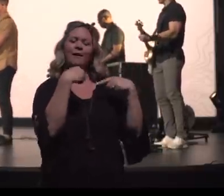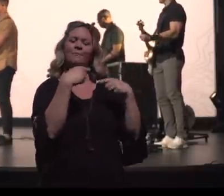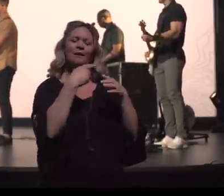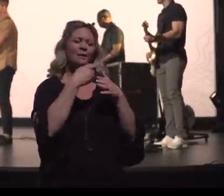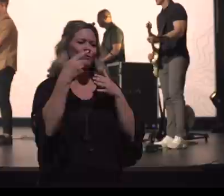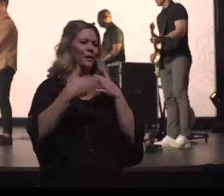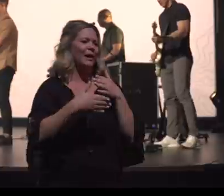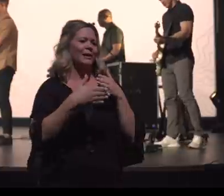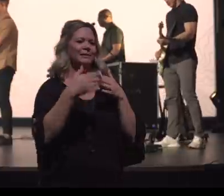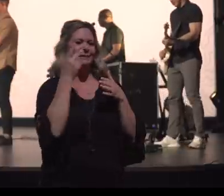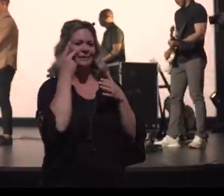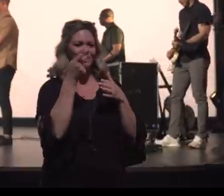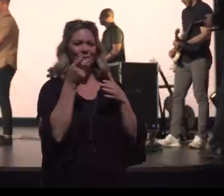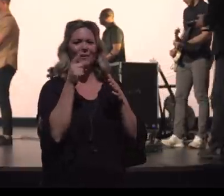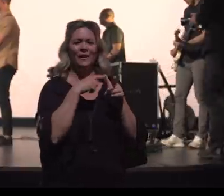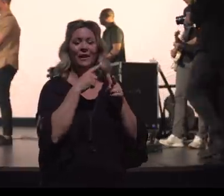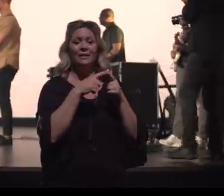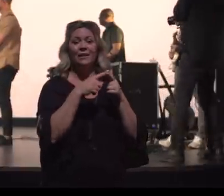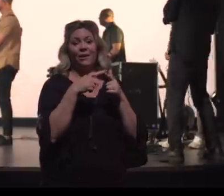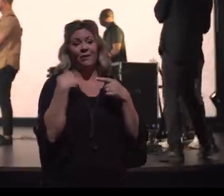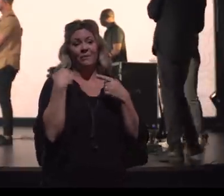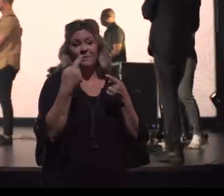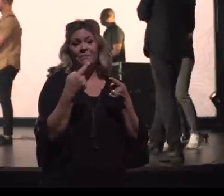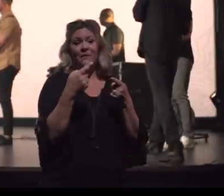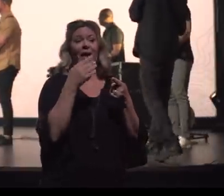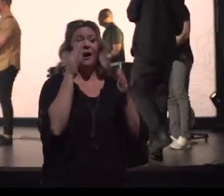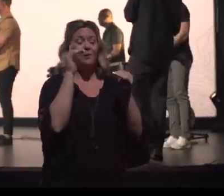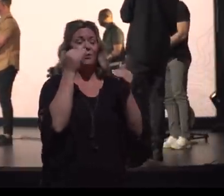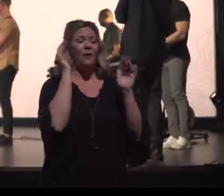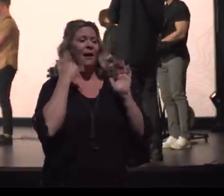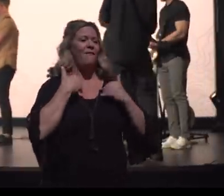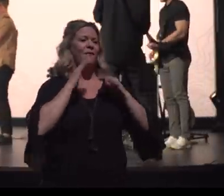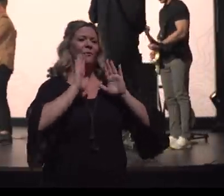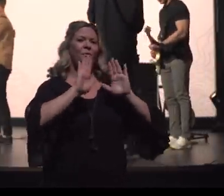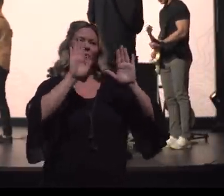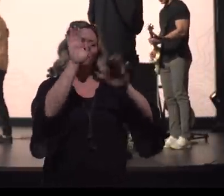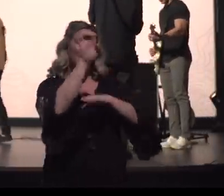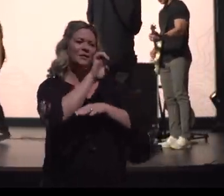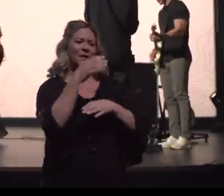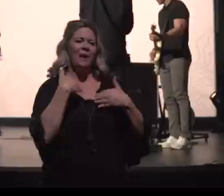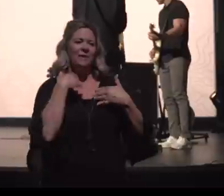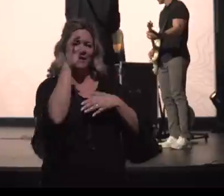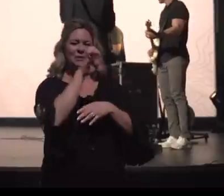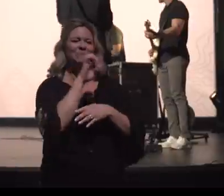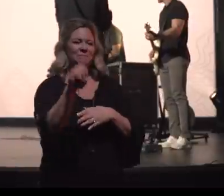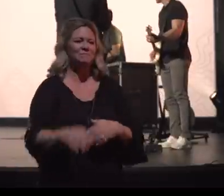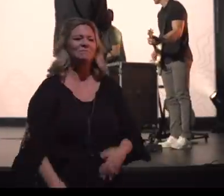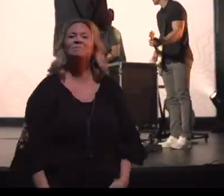weekend joining us for that. Until then, I hope you all have an incredible Easter. Happy Easter.